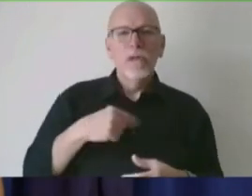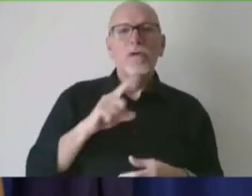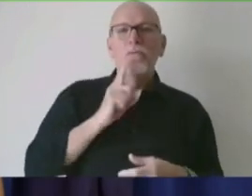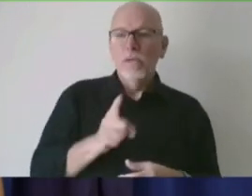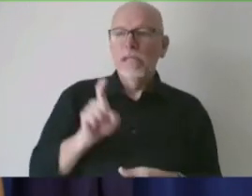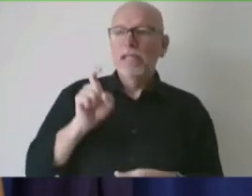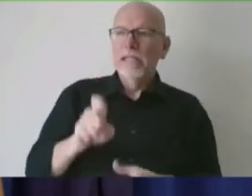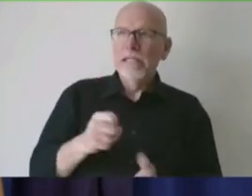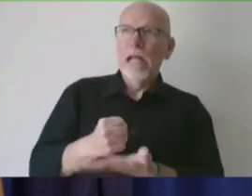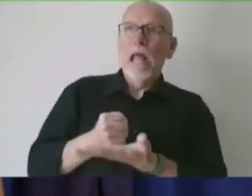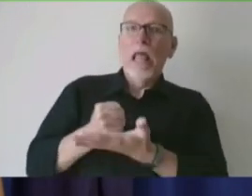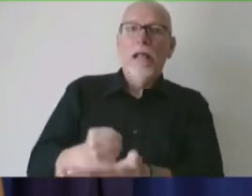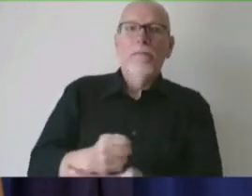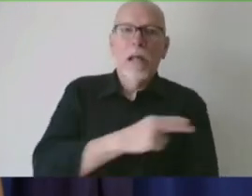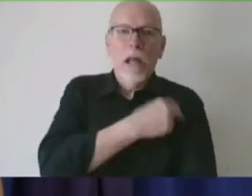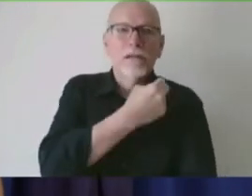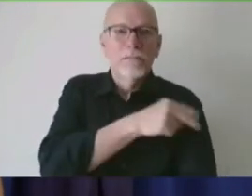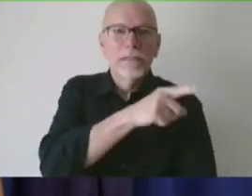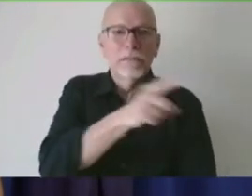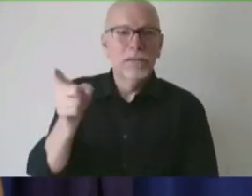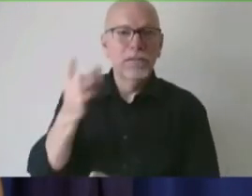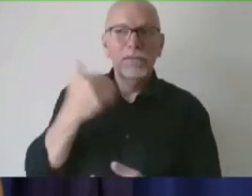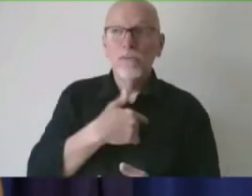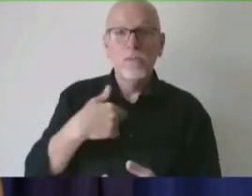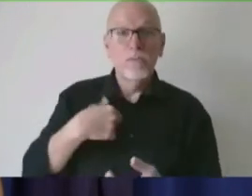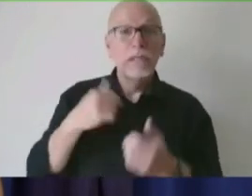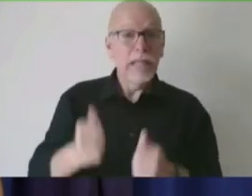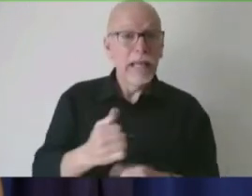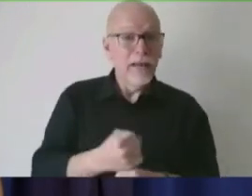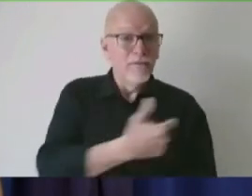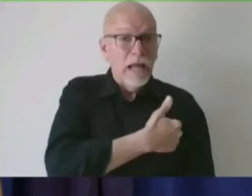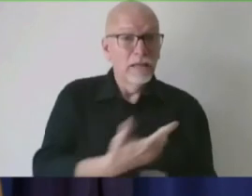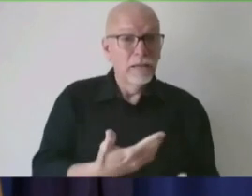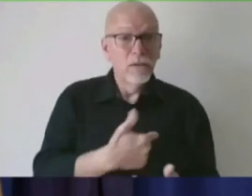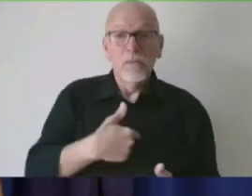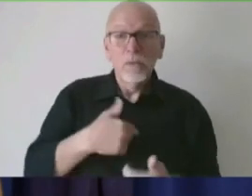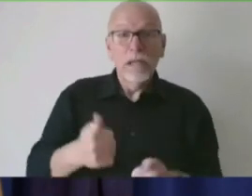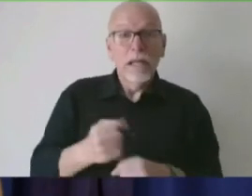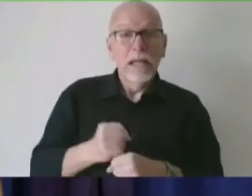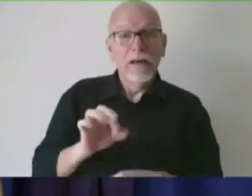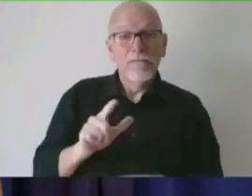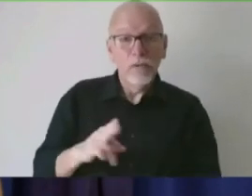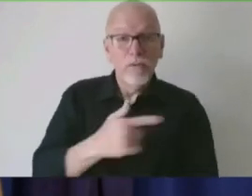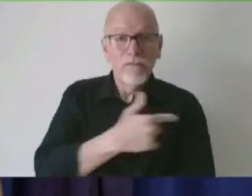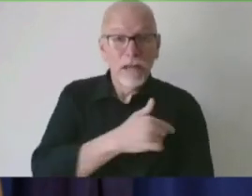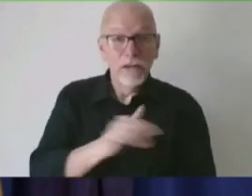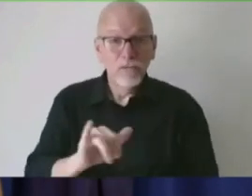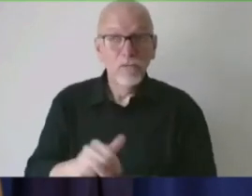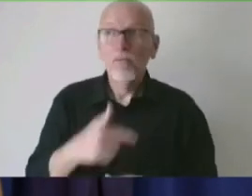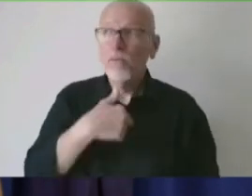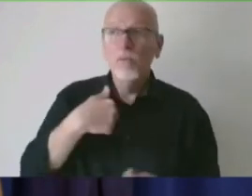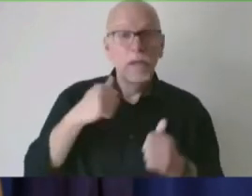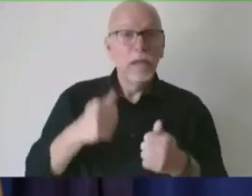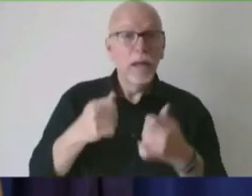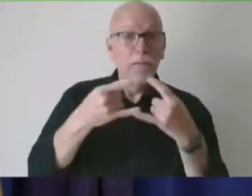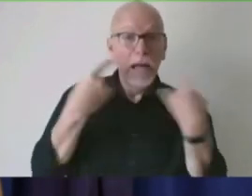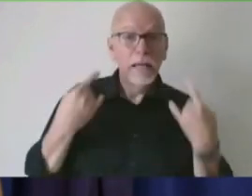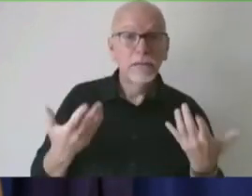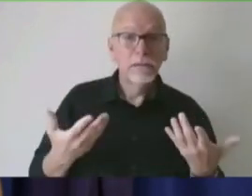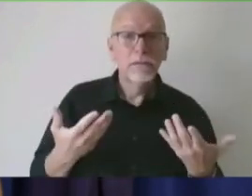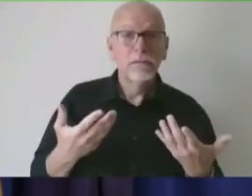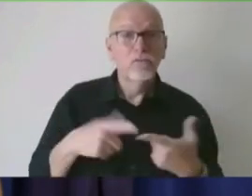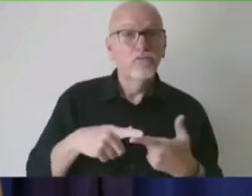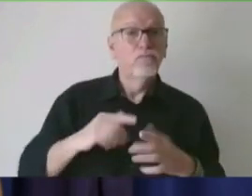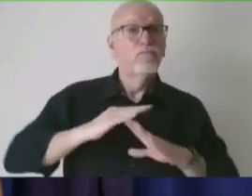our hospitals out because we can get vaccinated, we can get our influenza vaccine, we could put our masks on to try to prevent